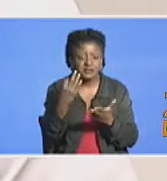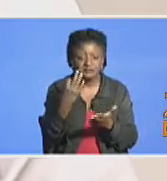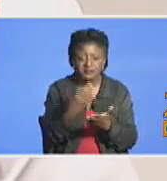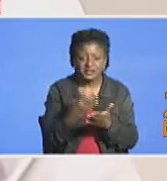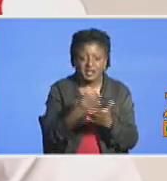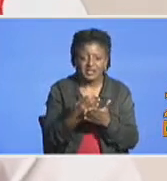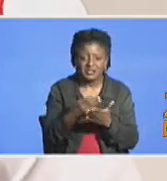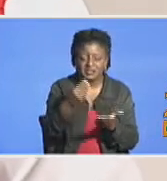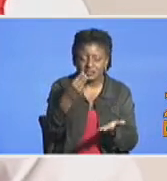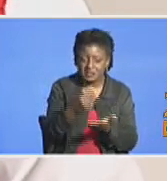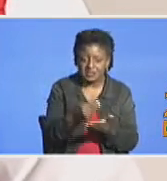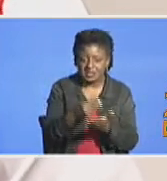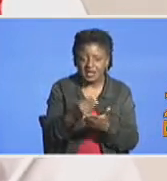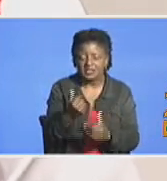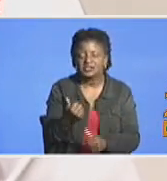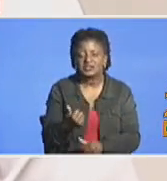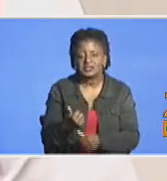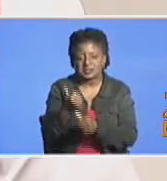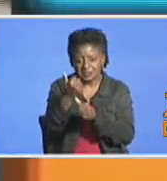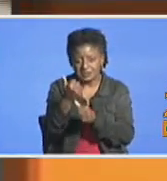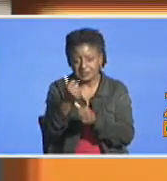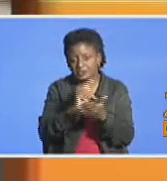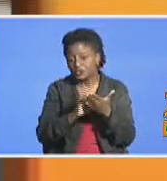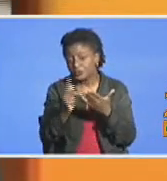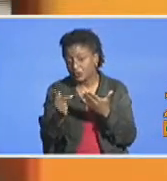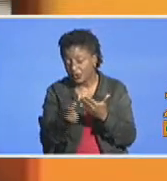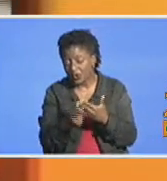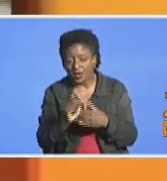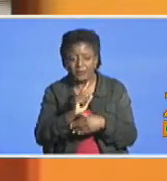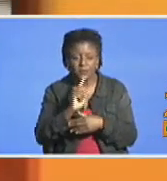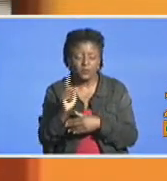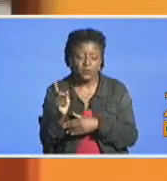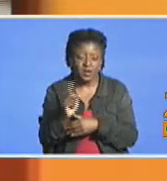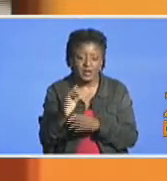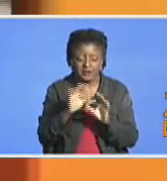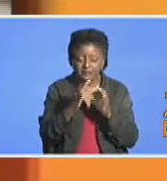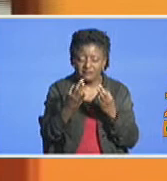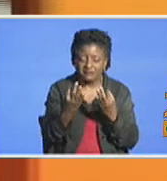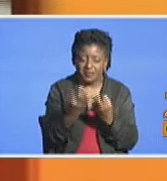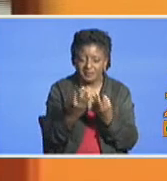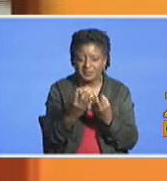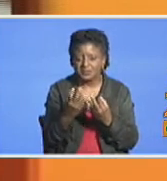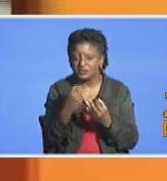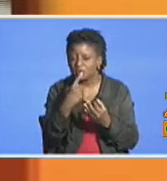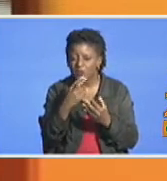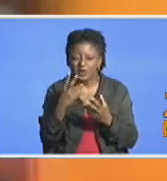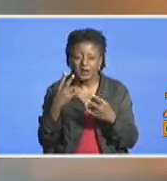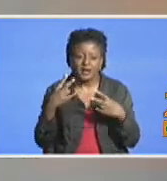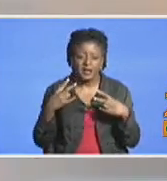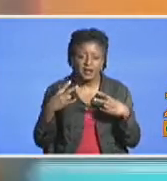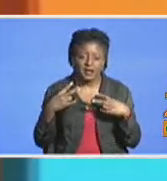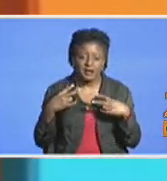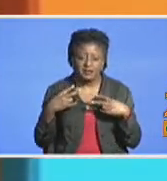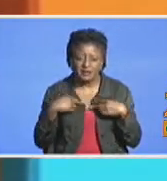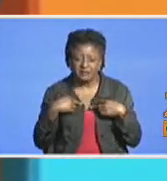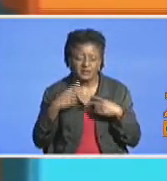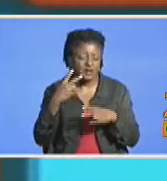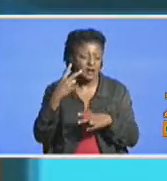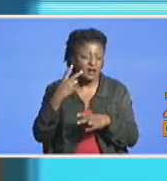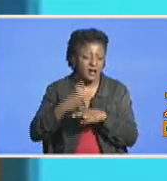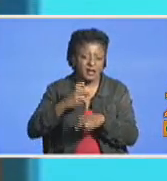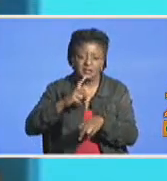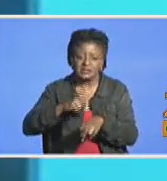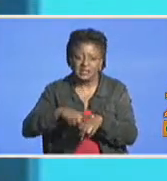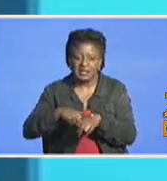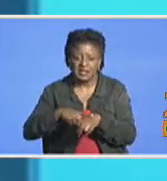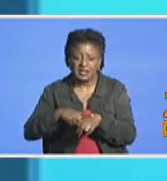financial cash assistance program, where families who were having a hard time just getting back